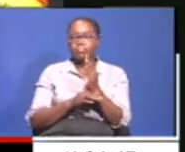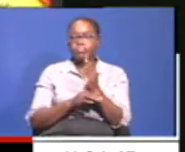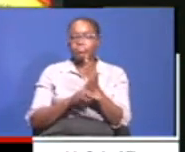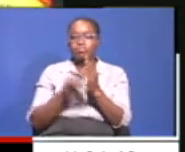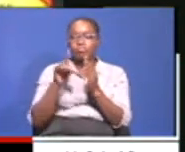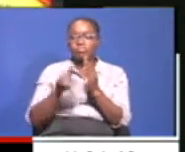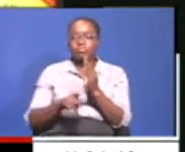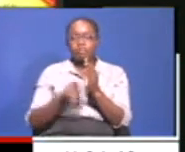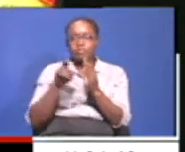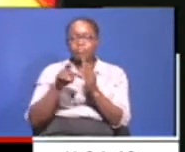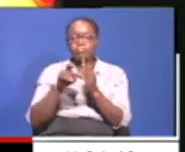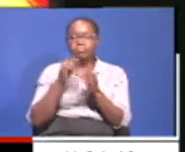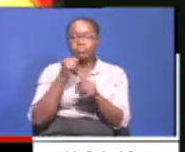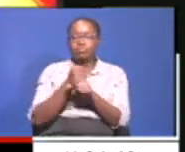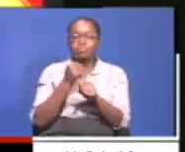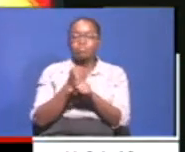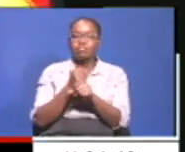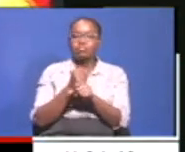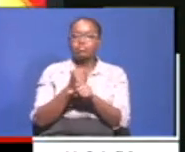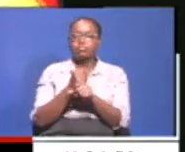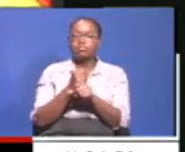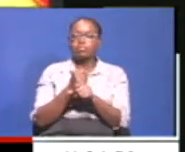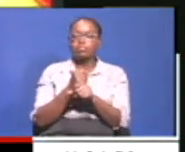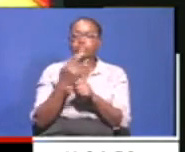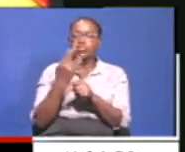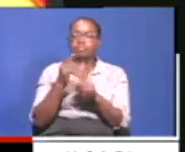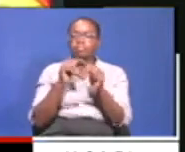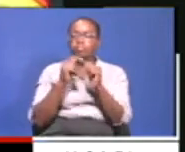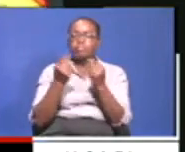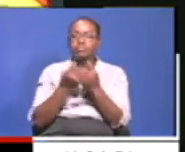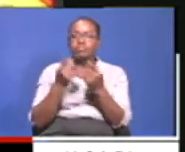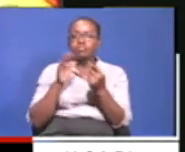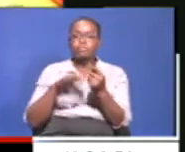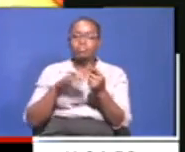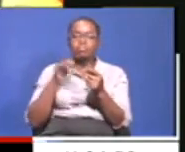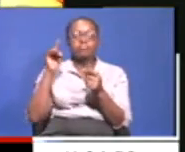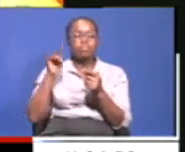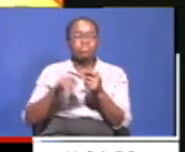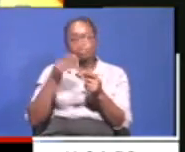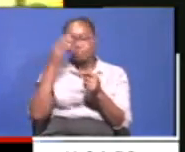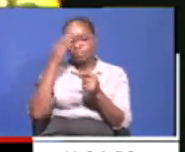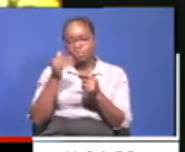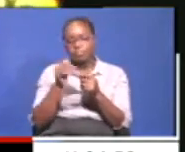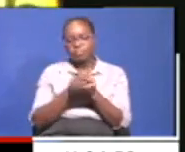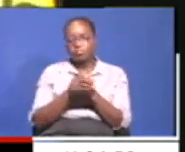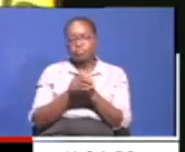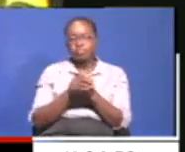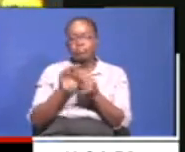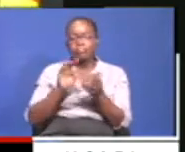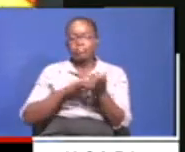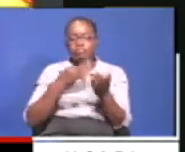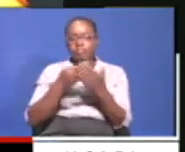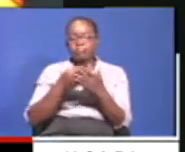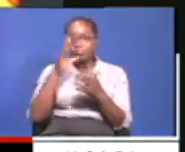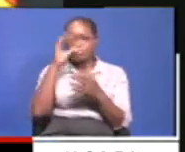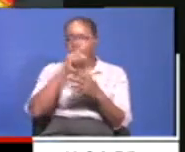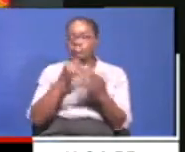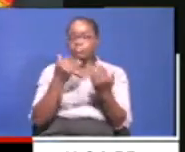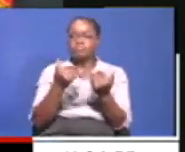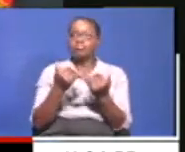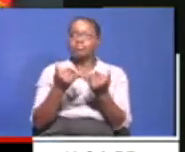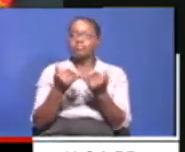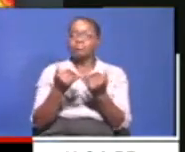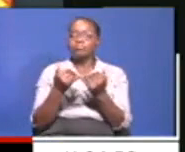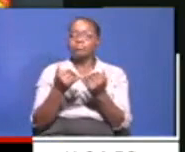We were to do like 4 teams of women, but we could not because of lack of funds. Even currently as we speak, we don't